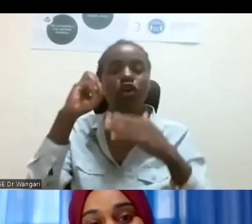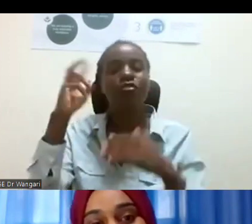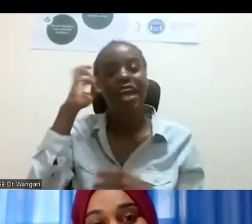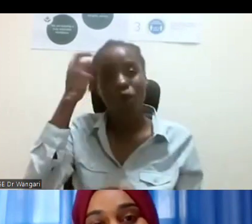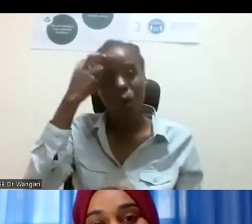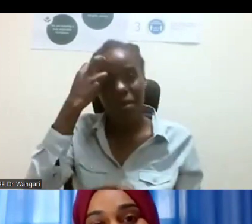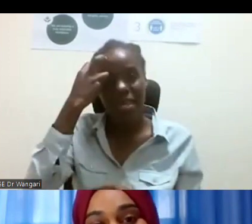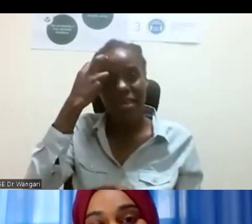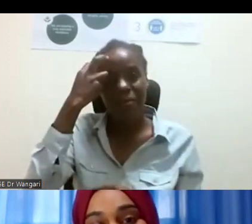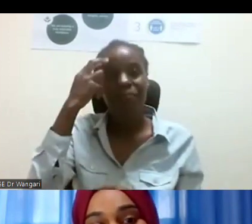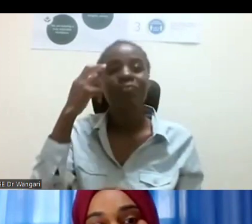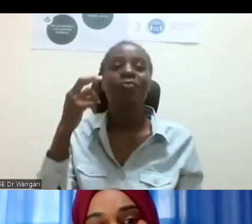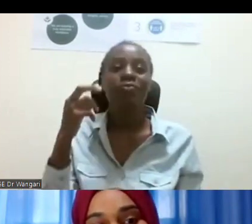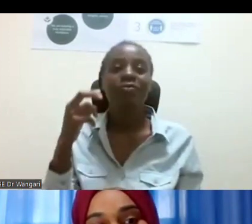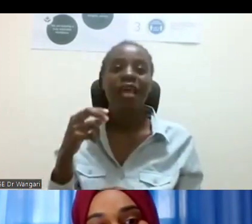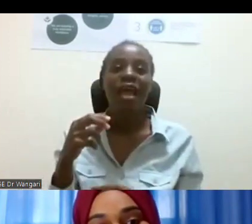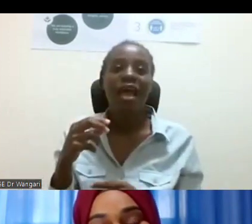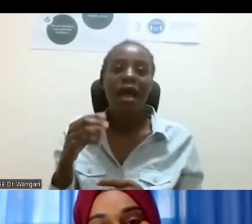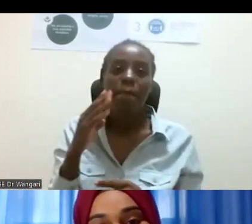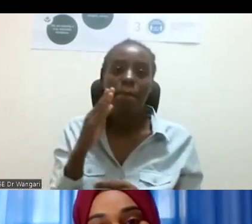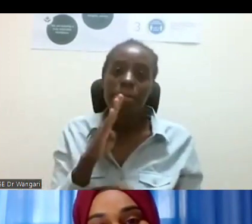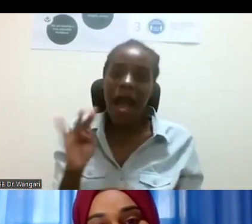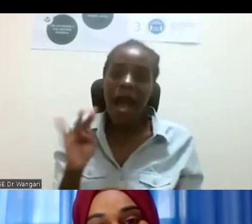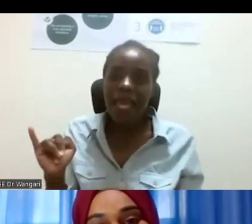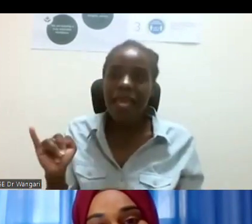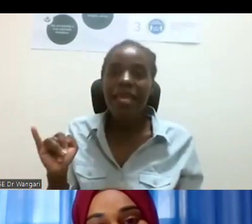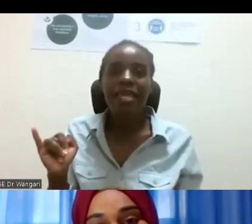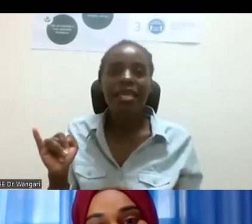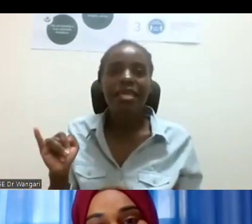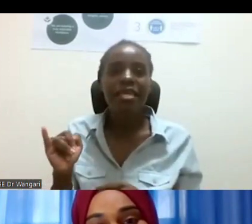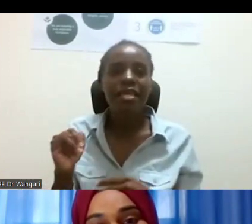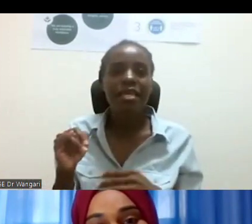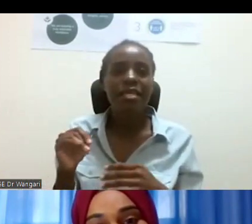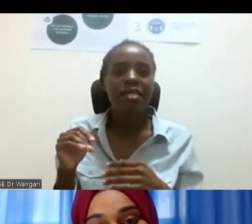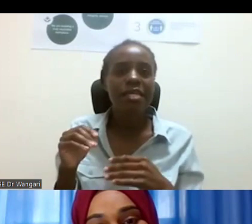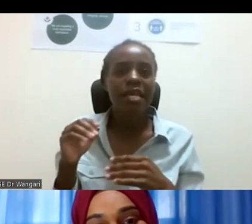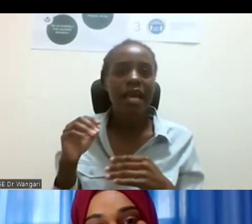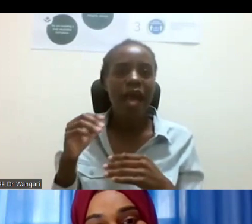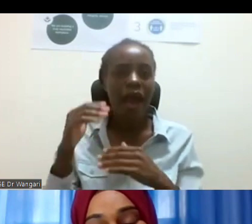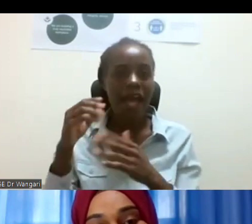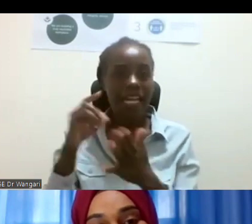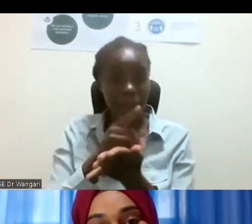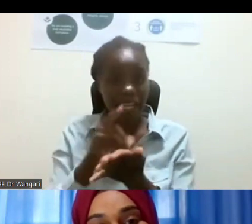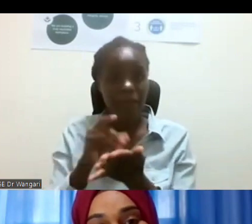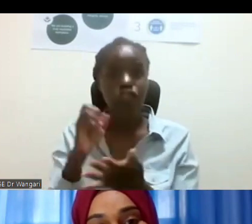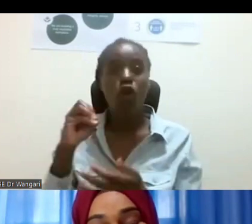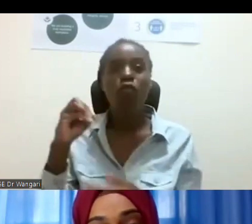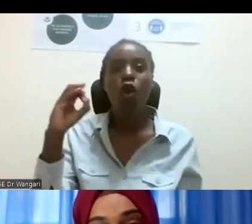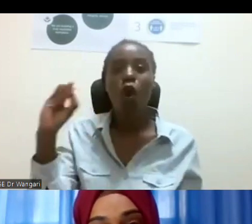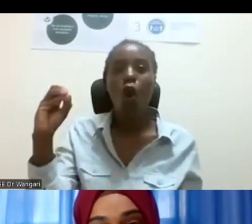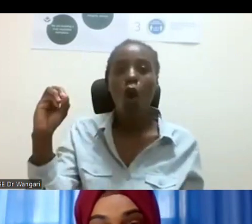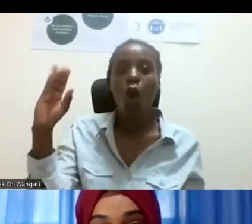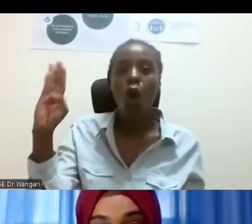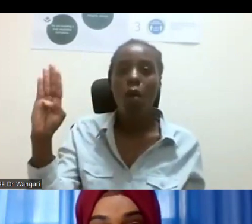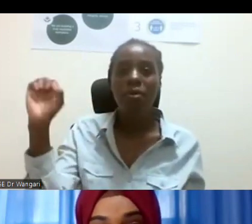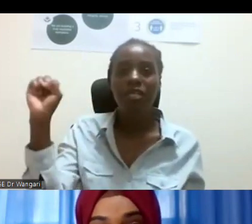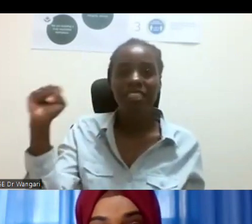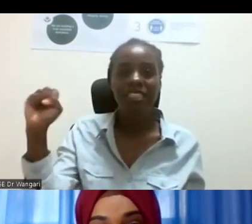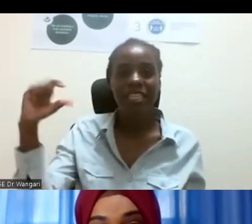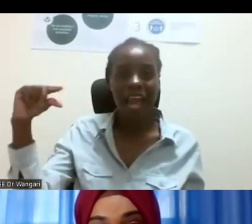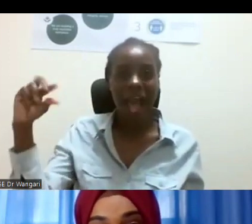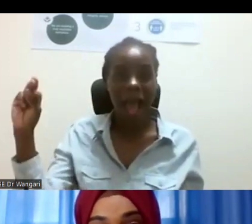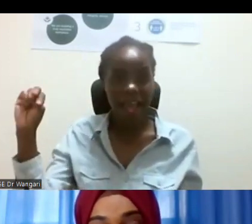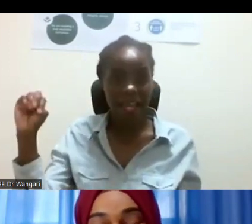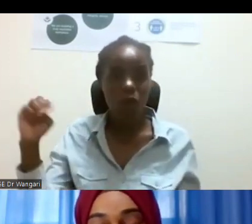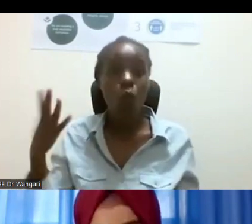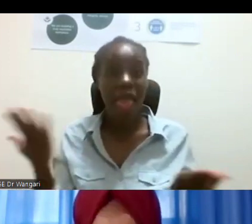University of Nairobi by ACAF and the Department of Obstetrics and Gynecology. And it was a